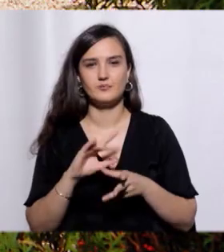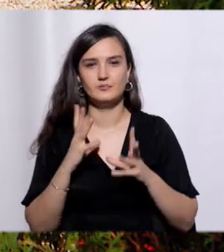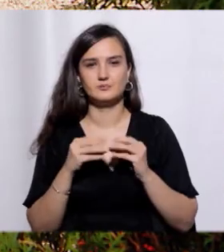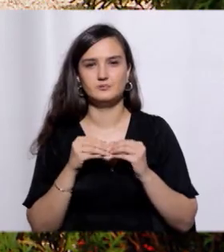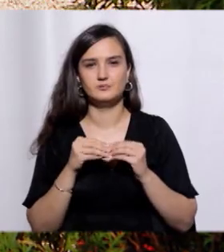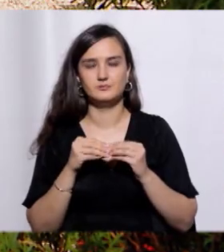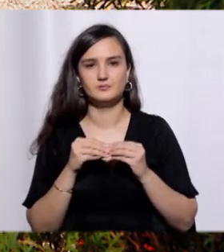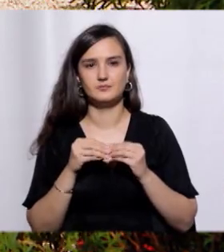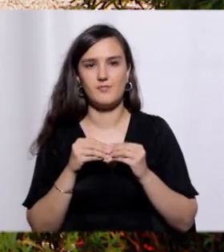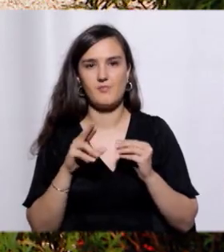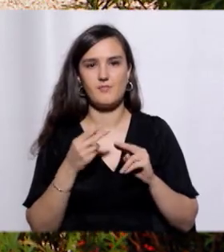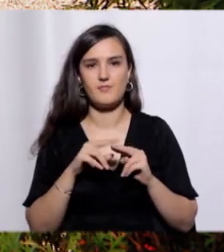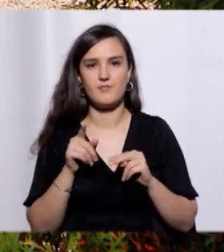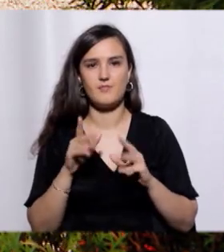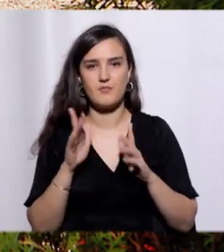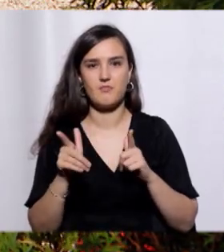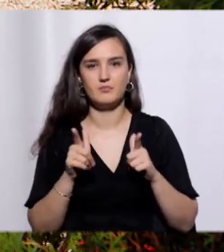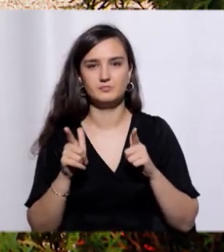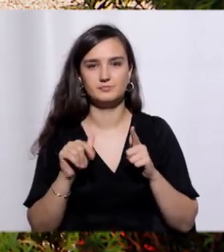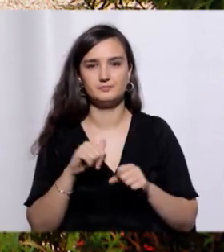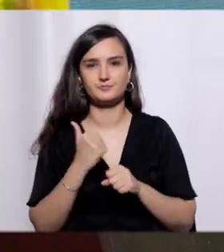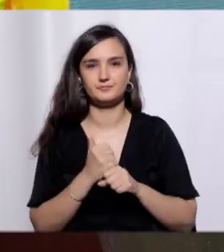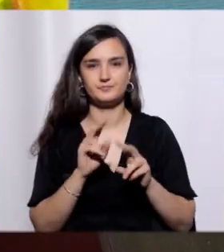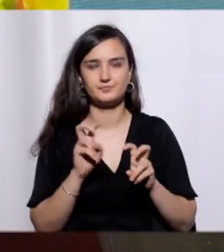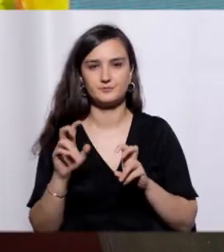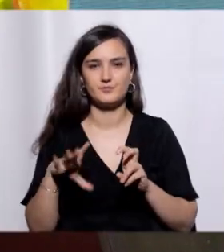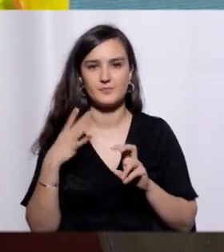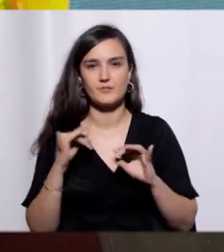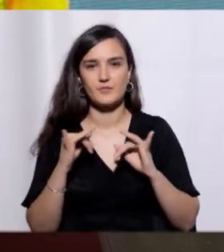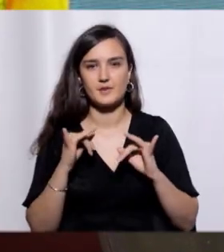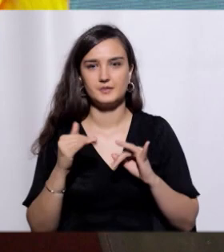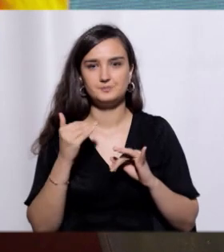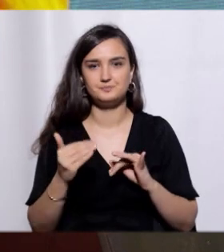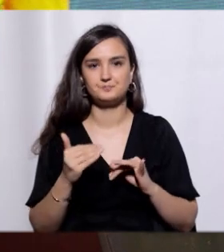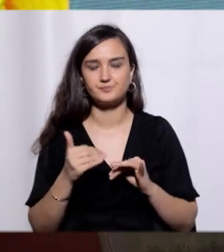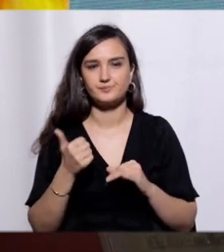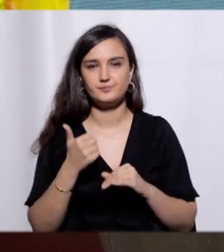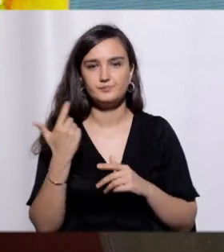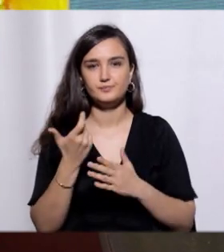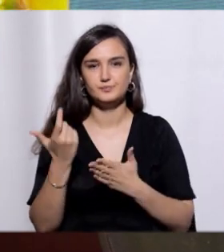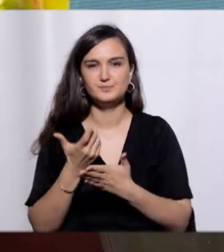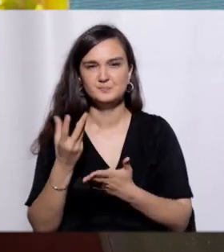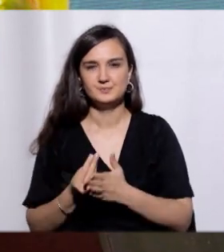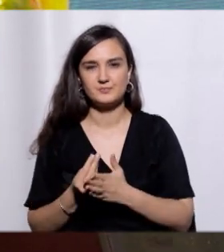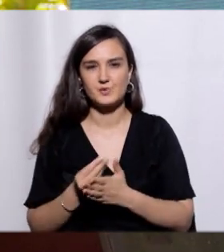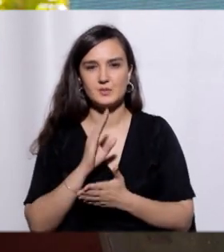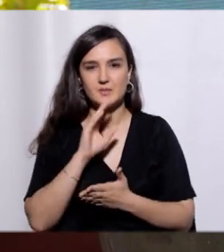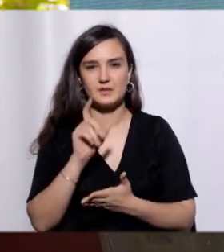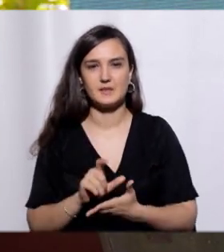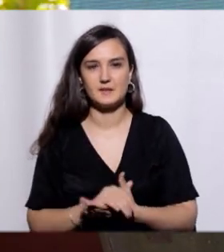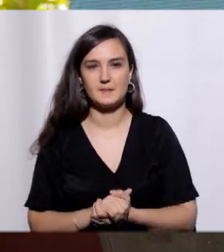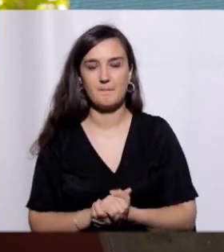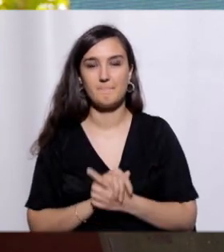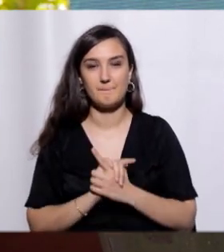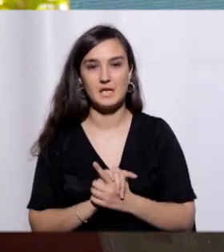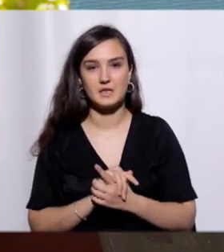everything. Yeah, and that will be related to some of the main themes we'll talk about, her status as an independent woman.